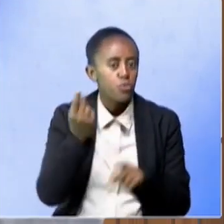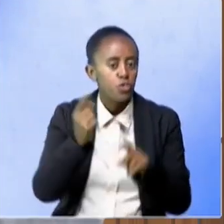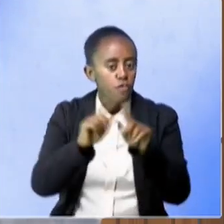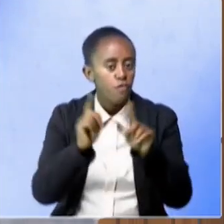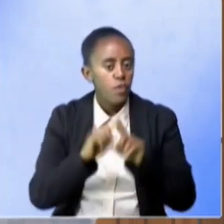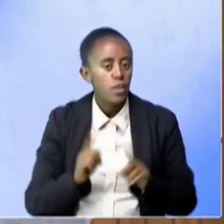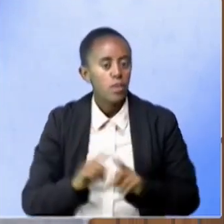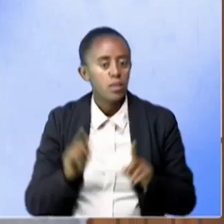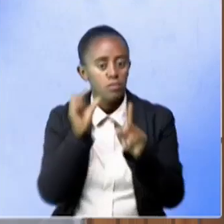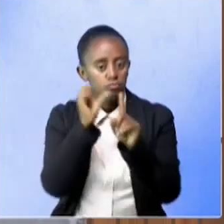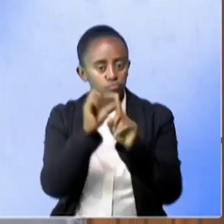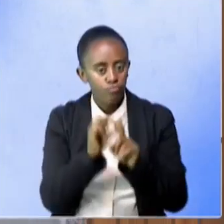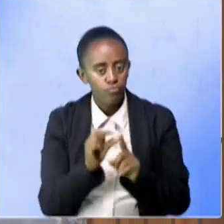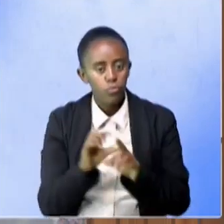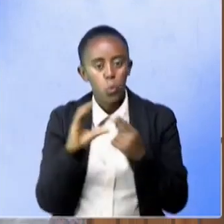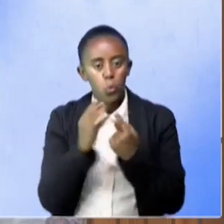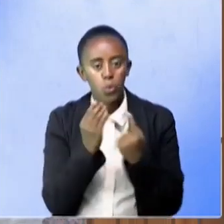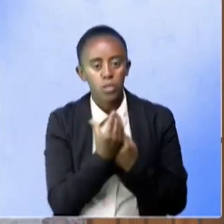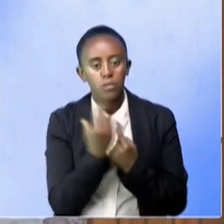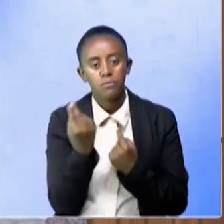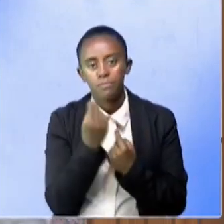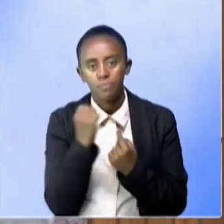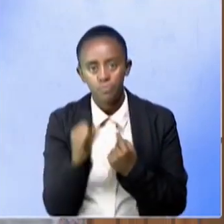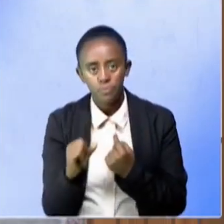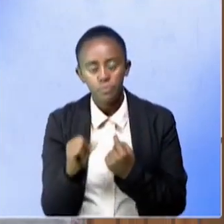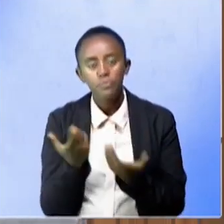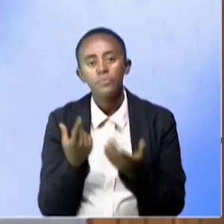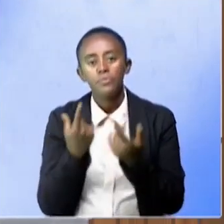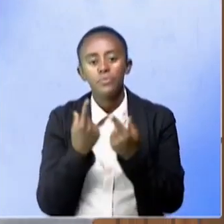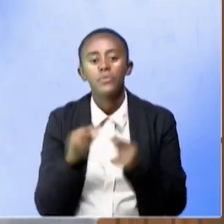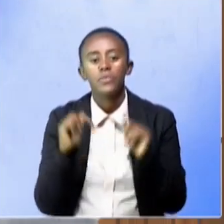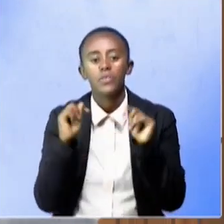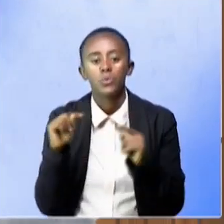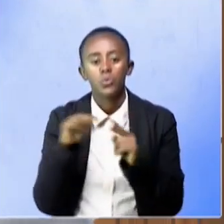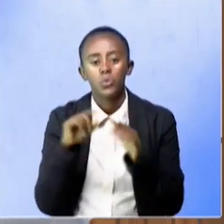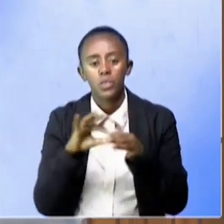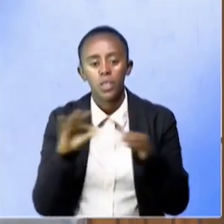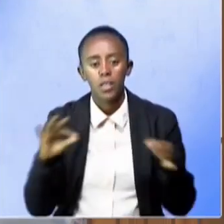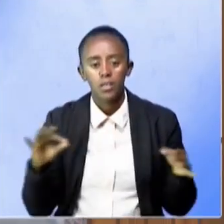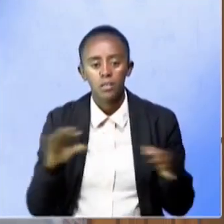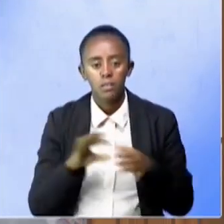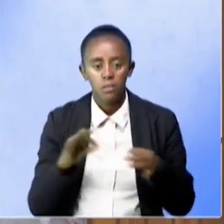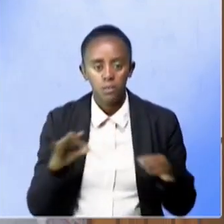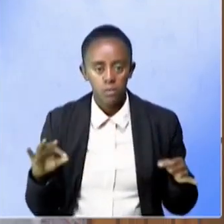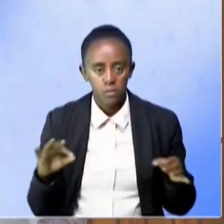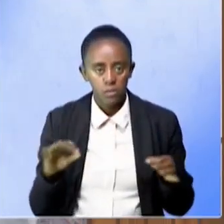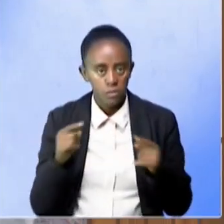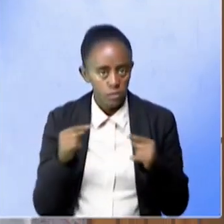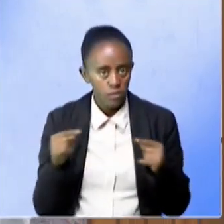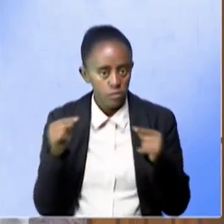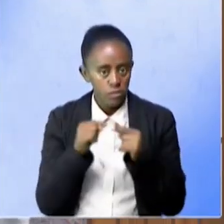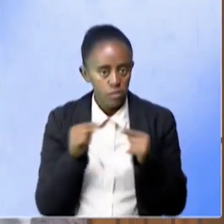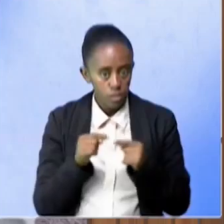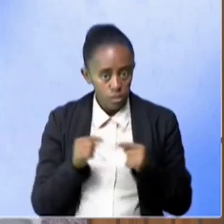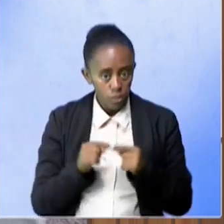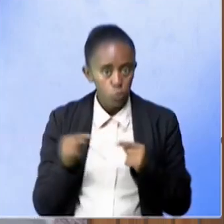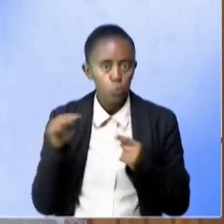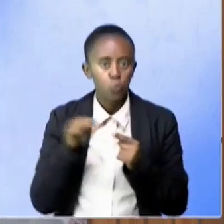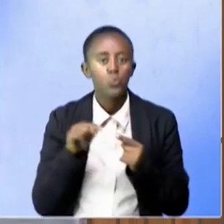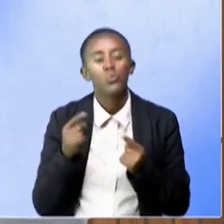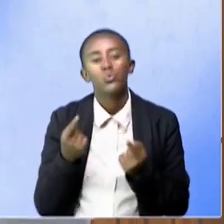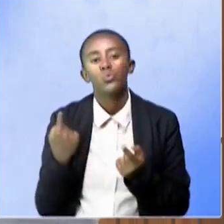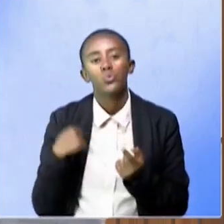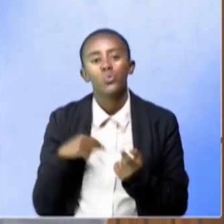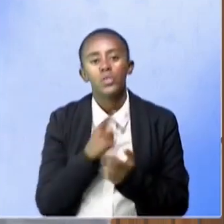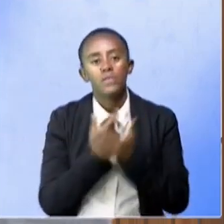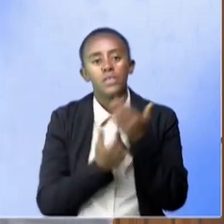contexts. And then we're trying to see that some of the sentences that are related to the issue that we have discussed so